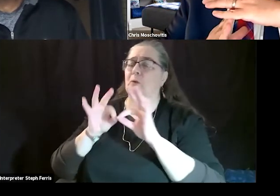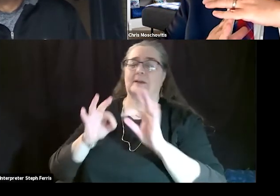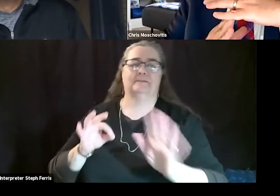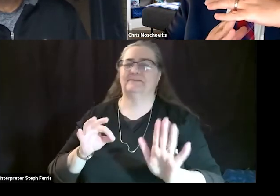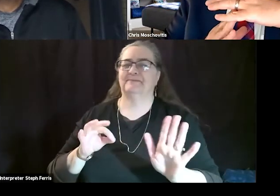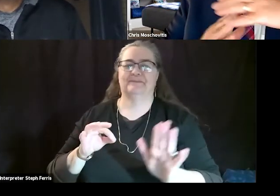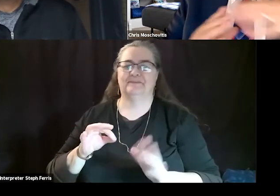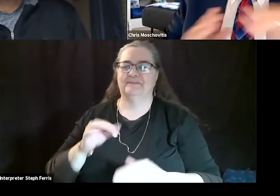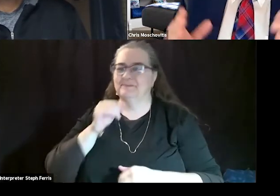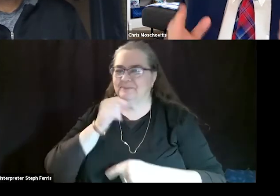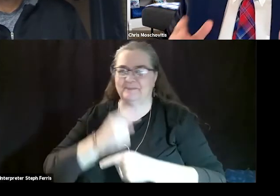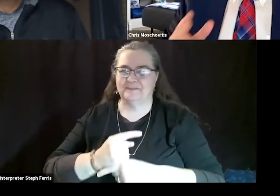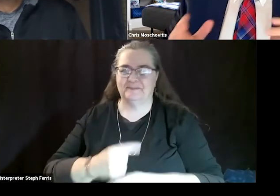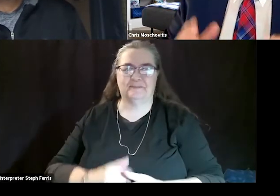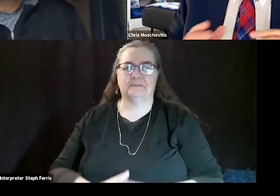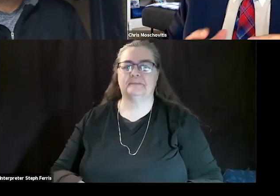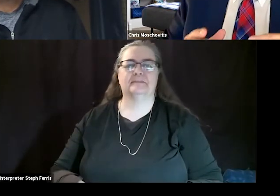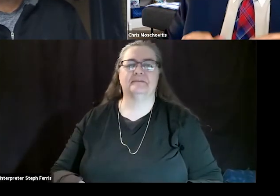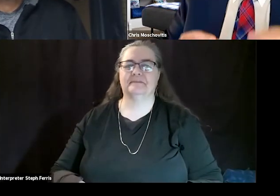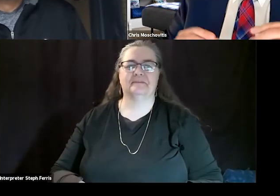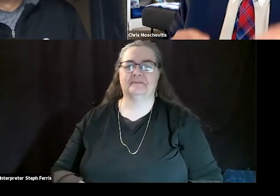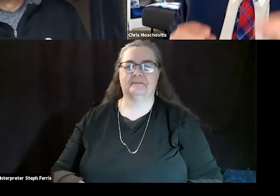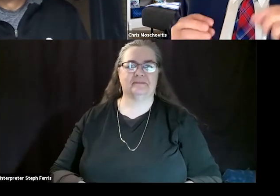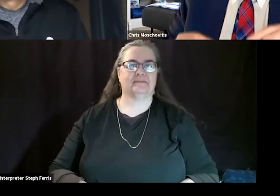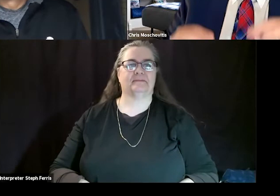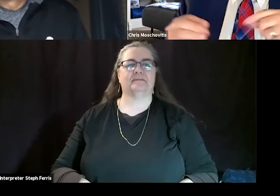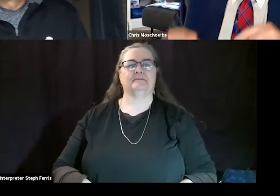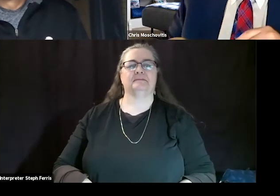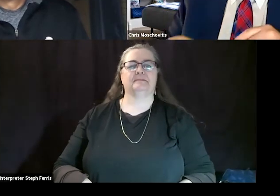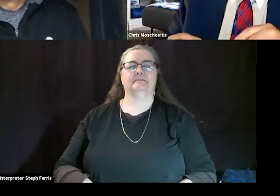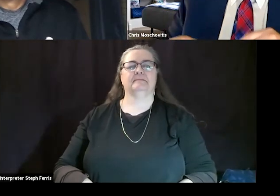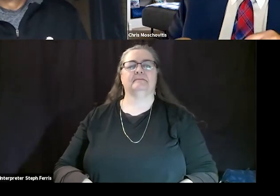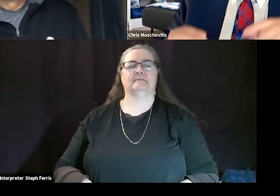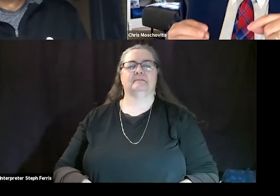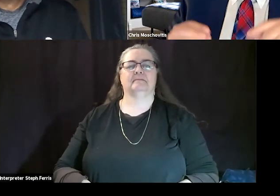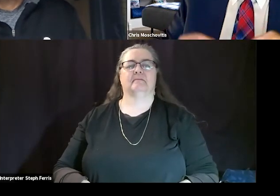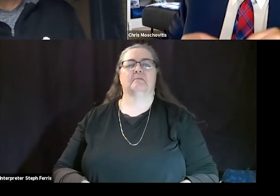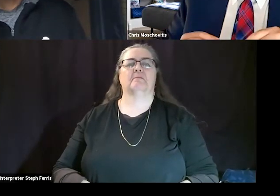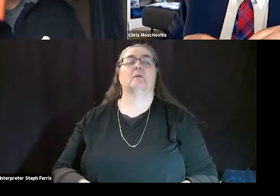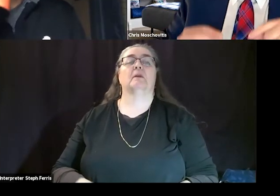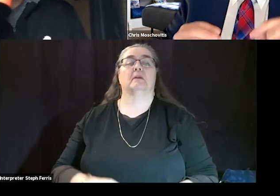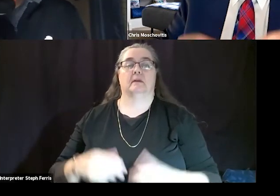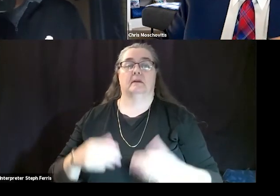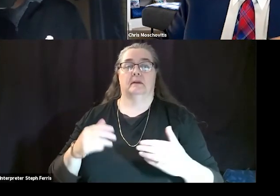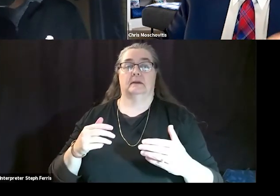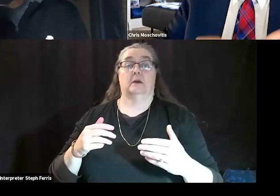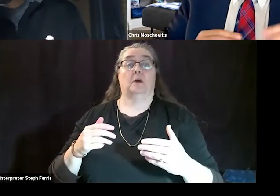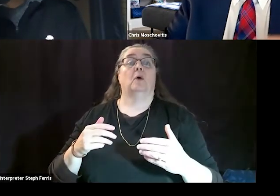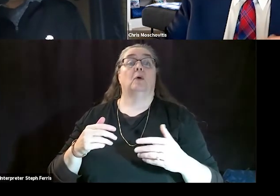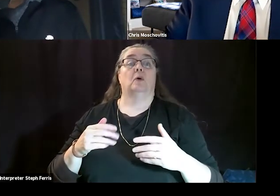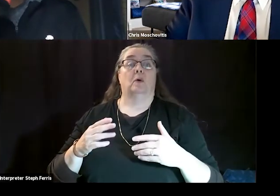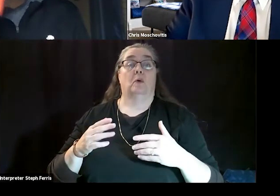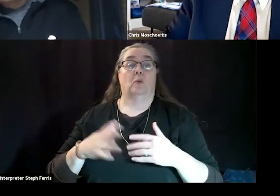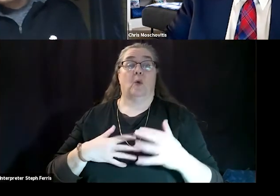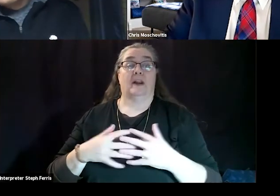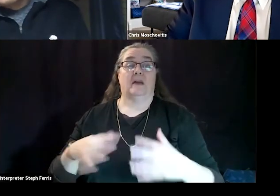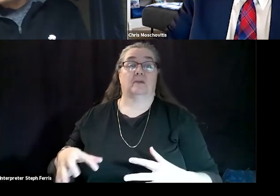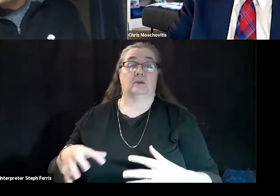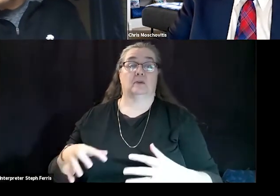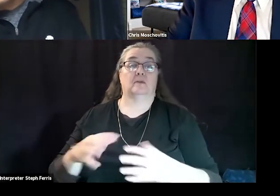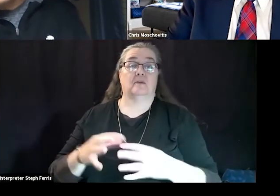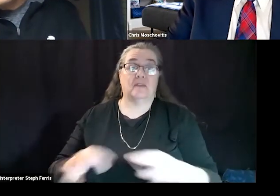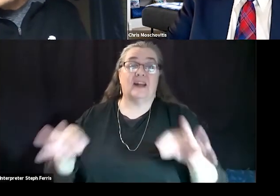out. If you have things that are of value to you, and therefore by extension of value to